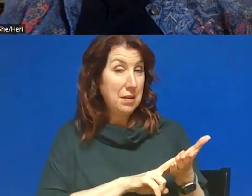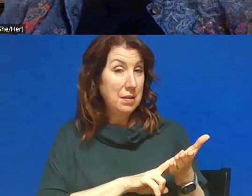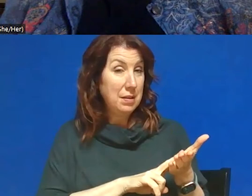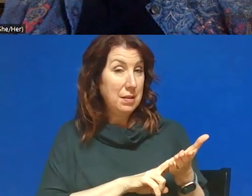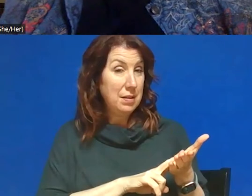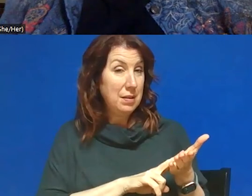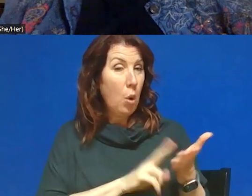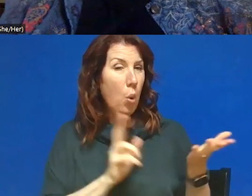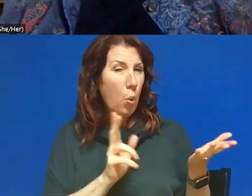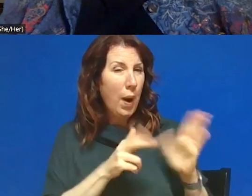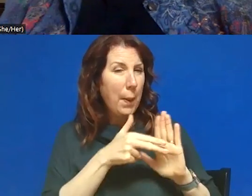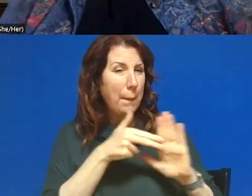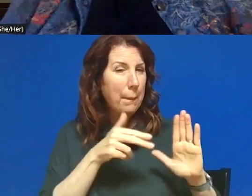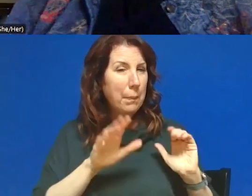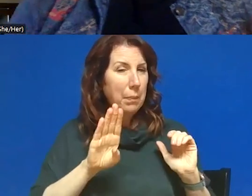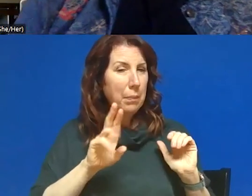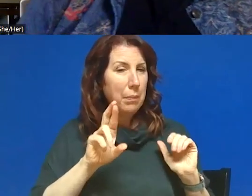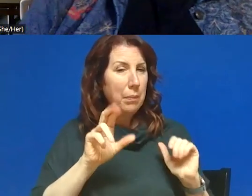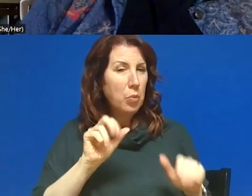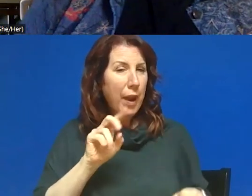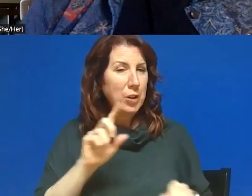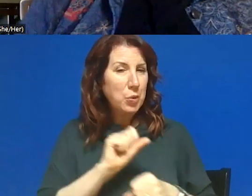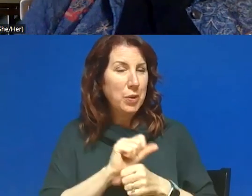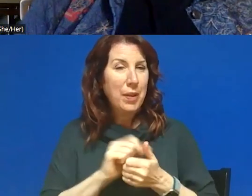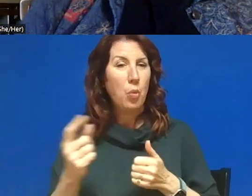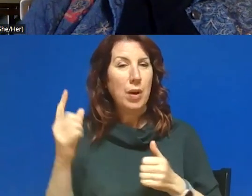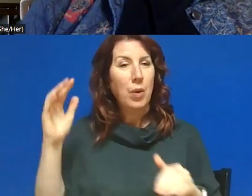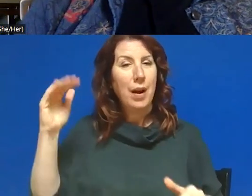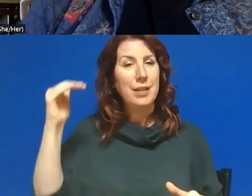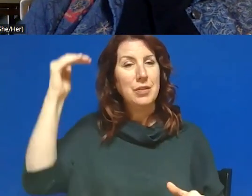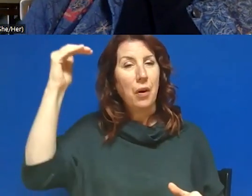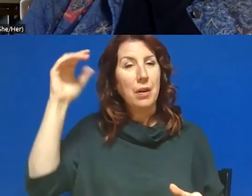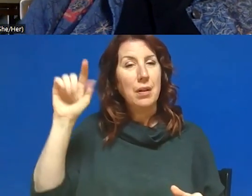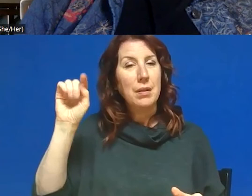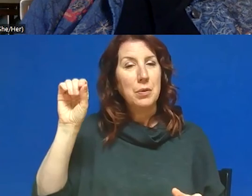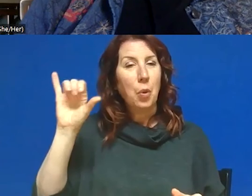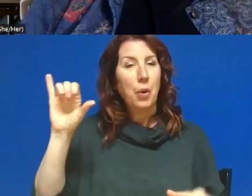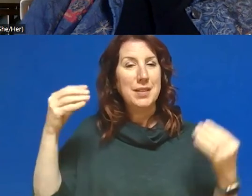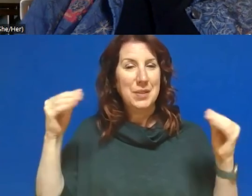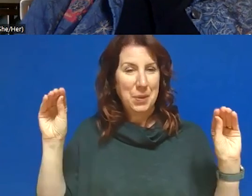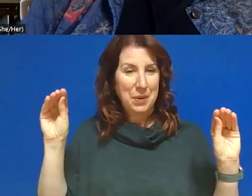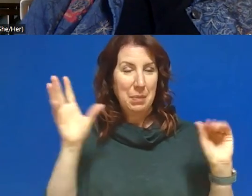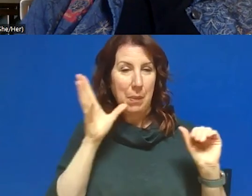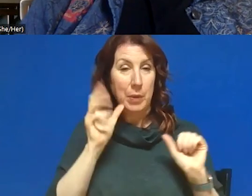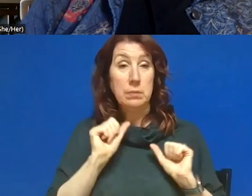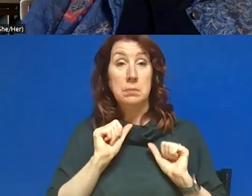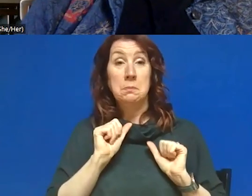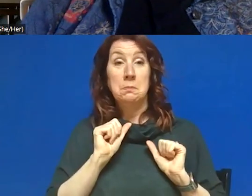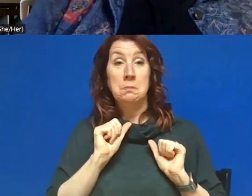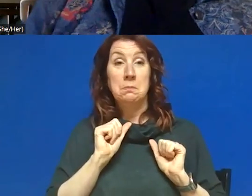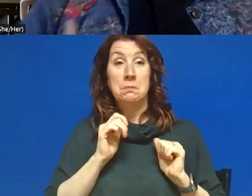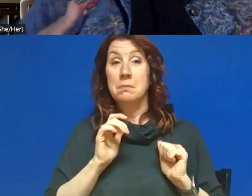what brands you decided to work with? Because one of them was an adult toy store and she was very alarmed